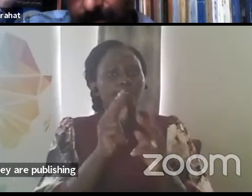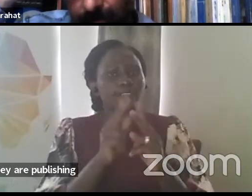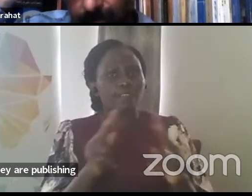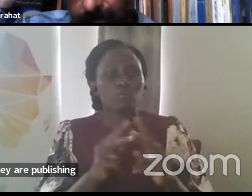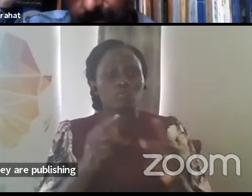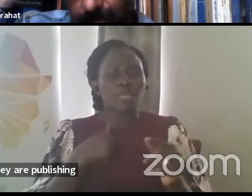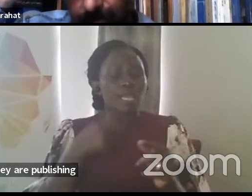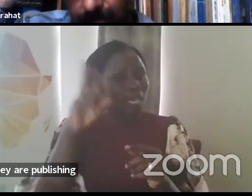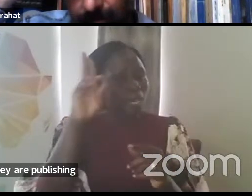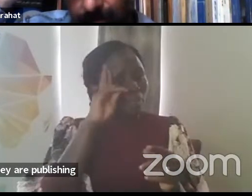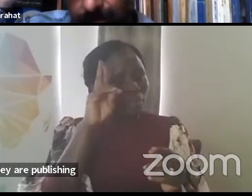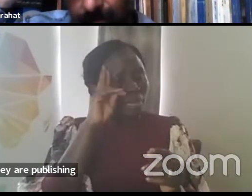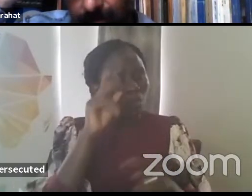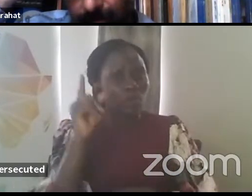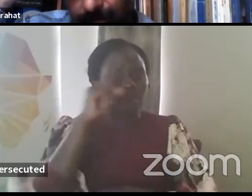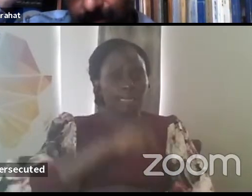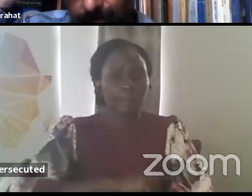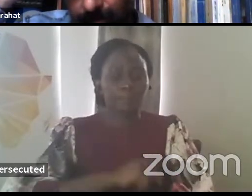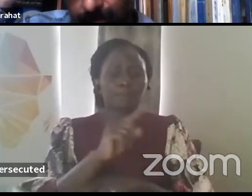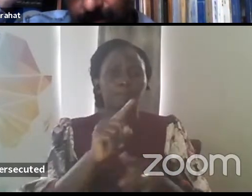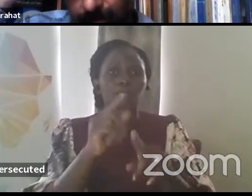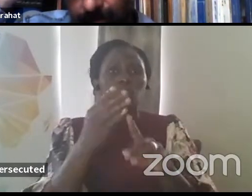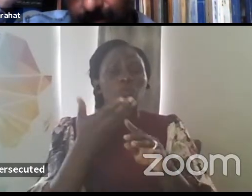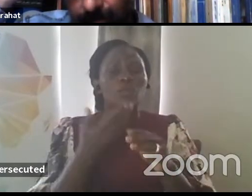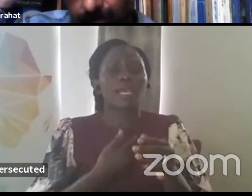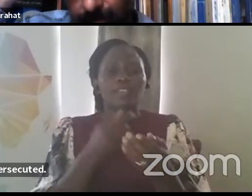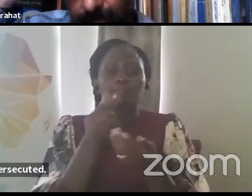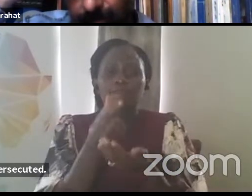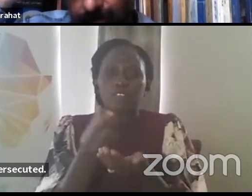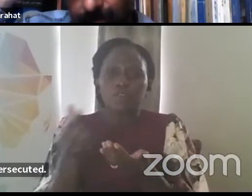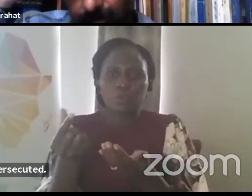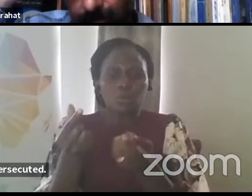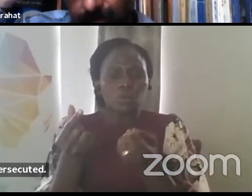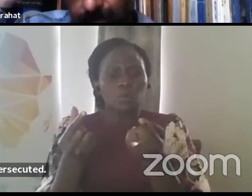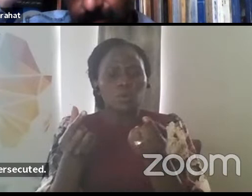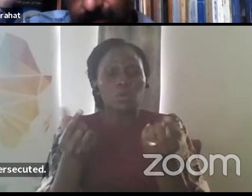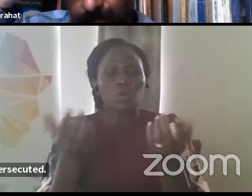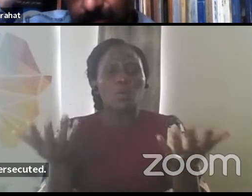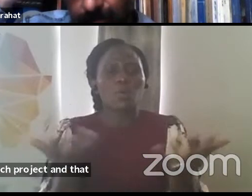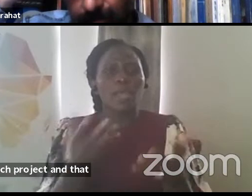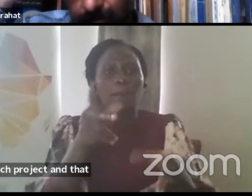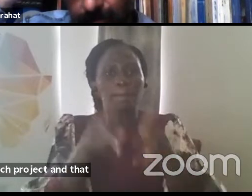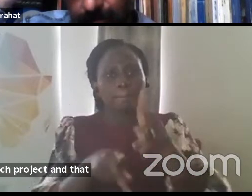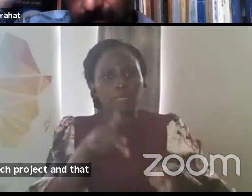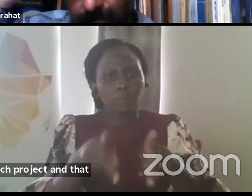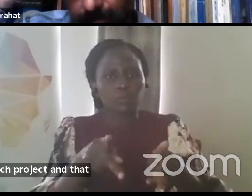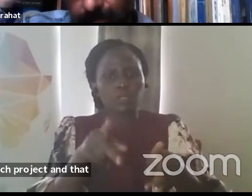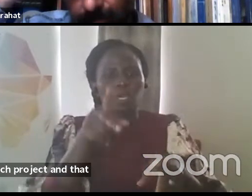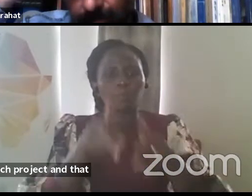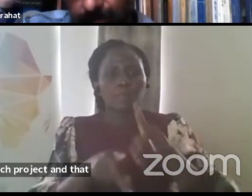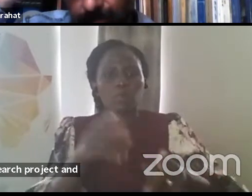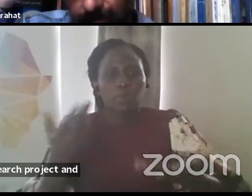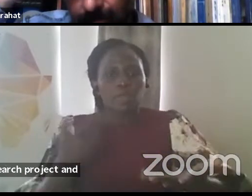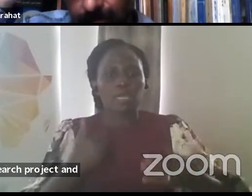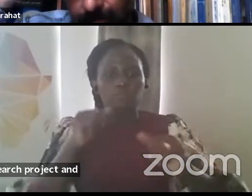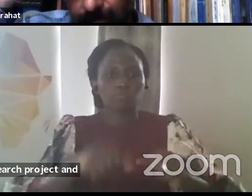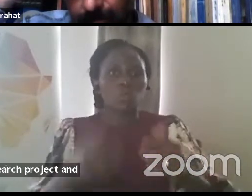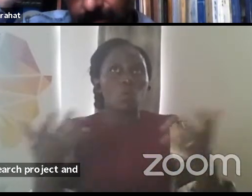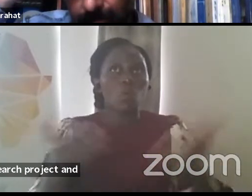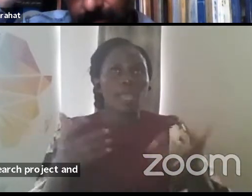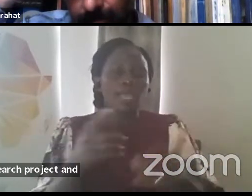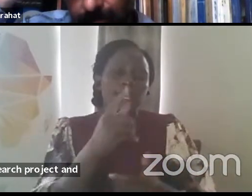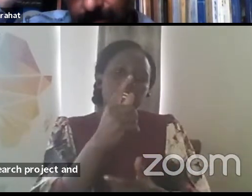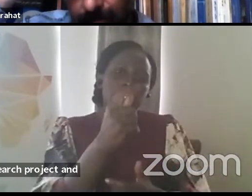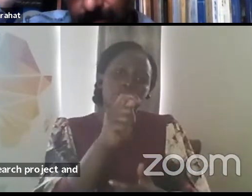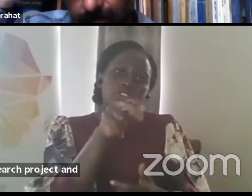remember I was working on a few research projects, and I was interviewing people that had been prosecuted in Tunisia. And the